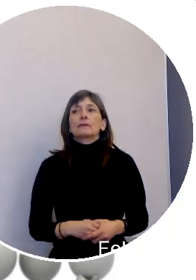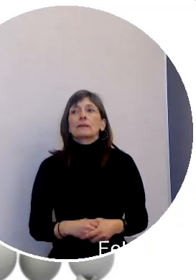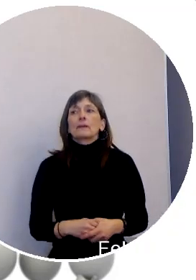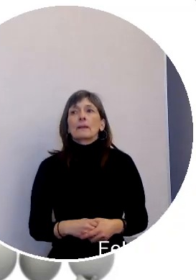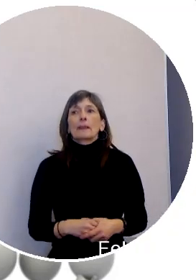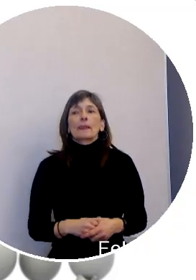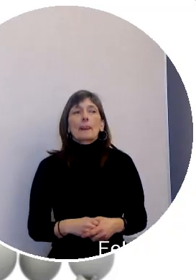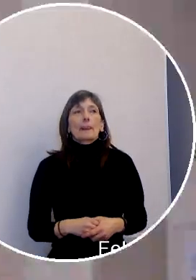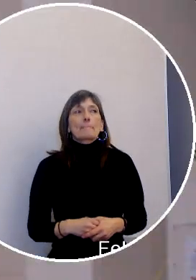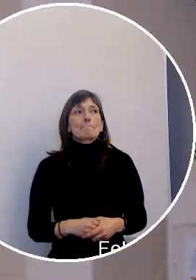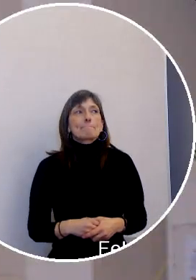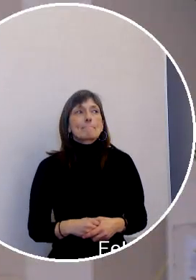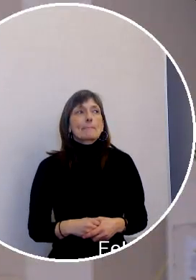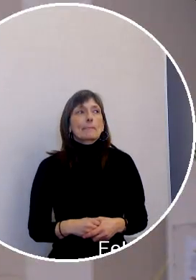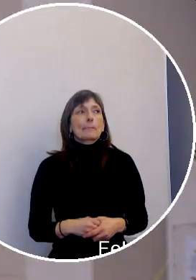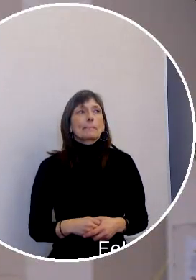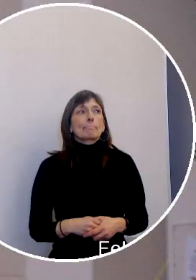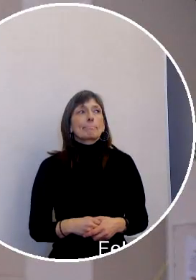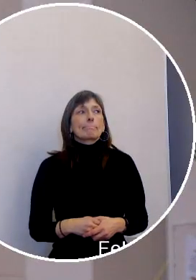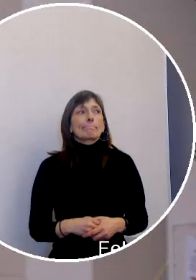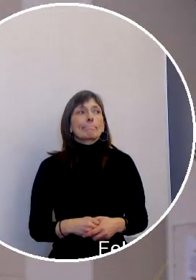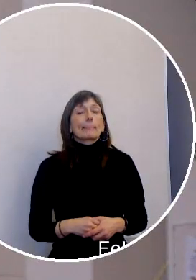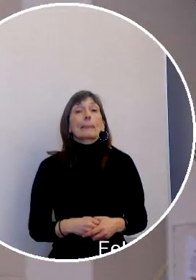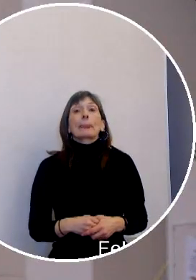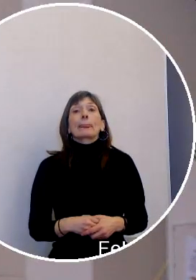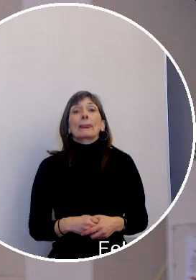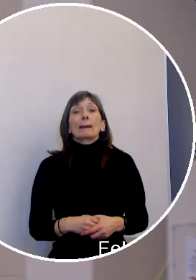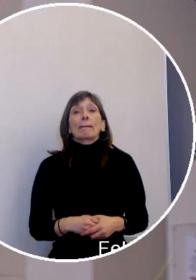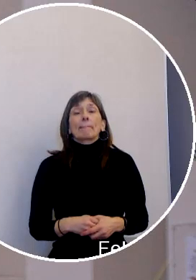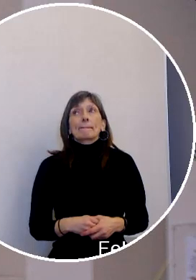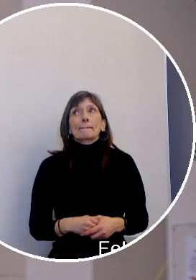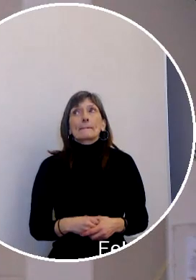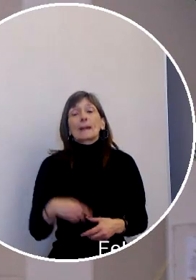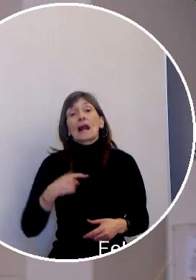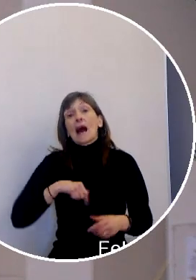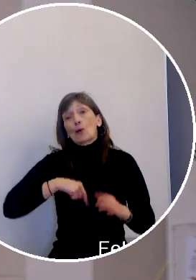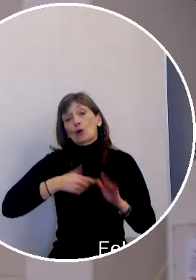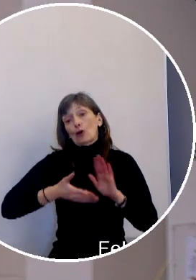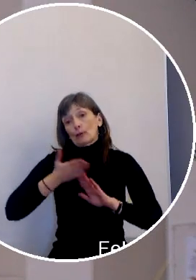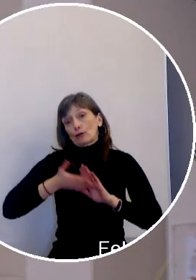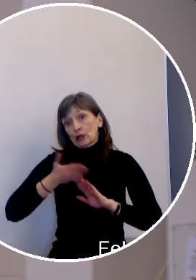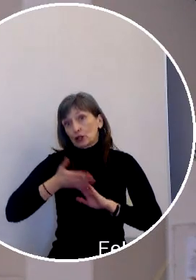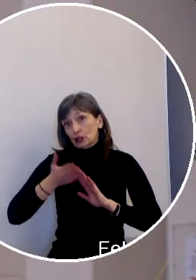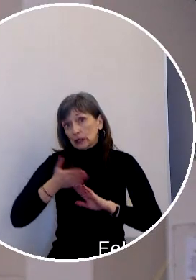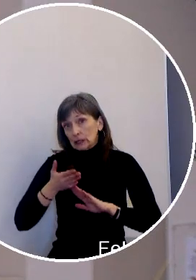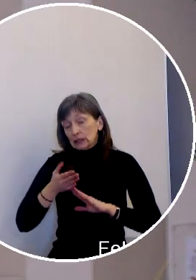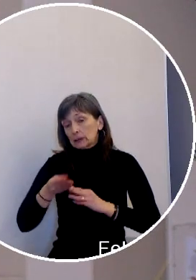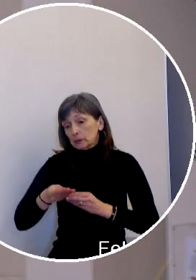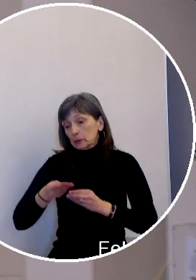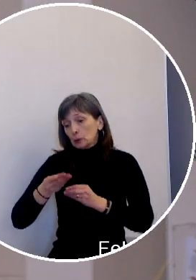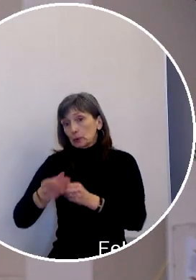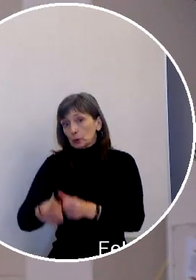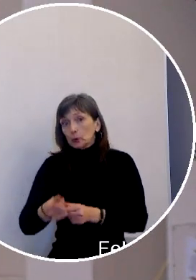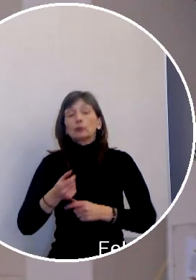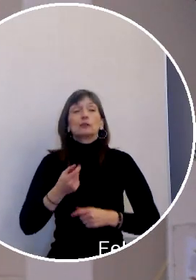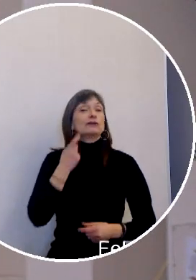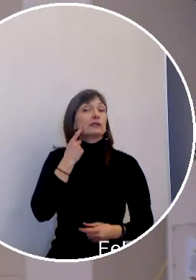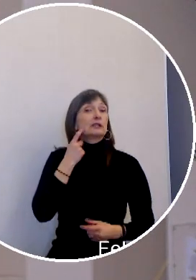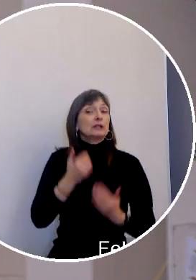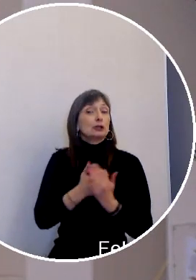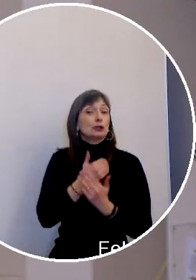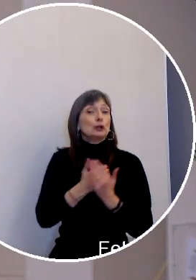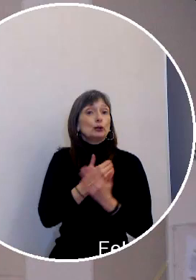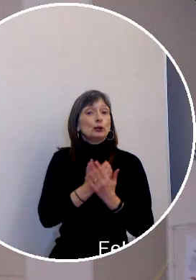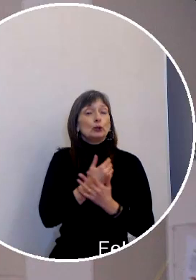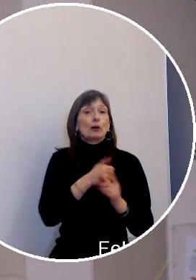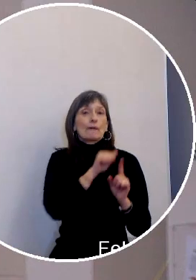students. Starting with some effectiveness in our operation, we've just newly revealed a